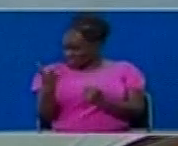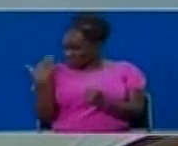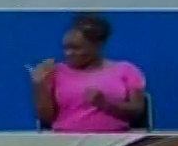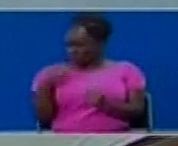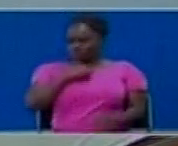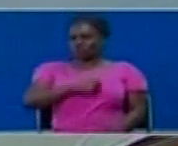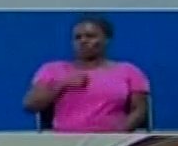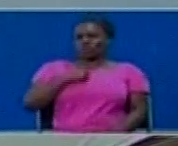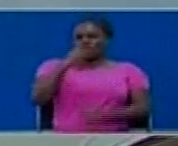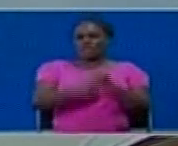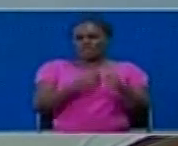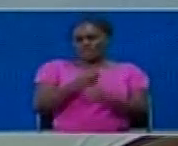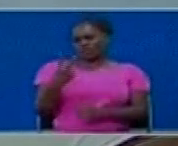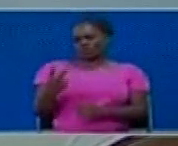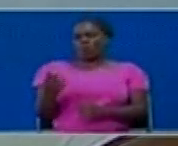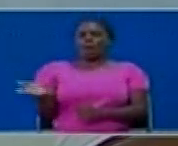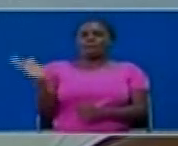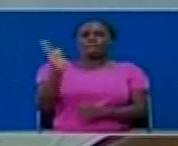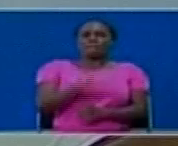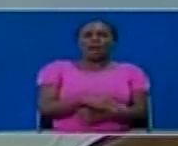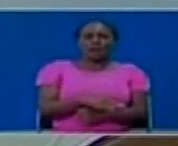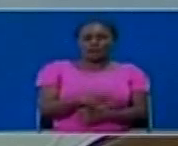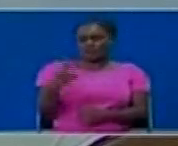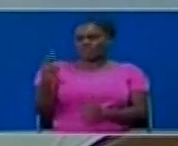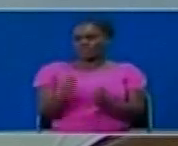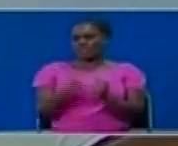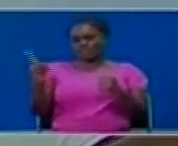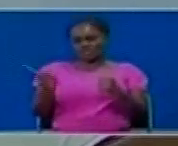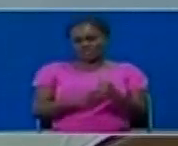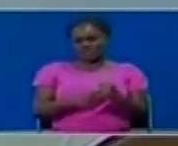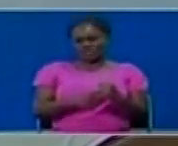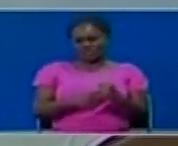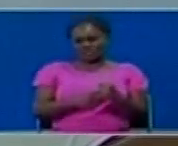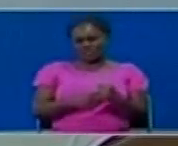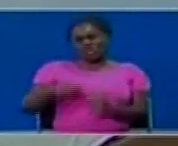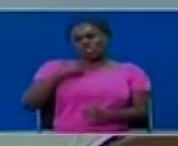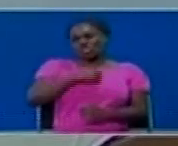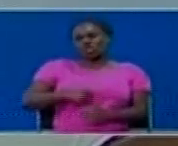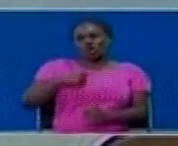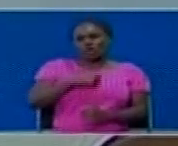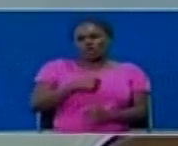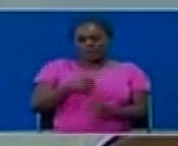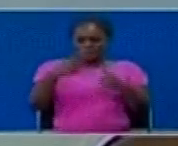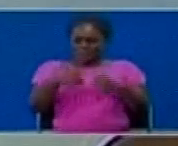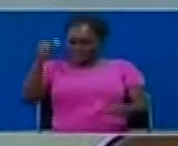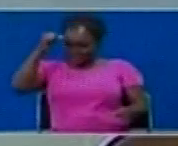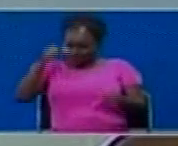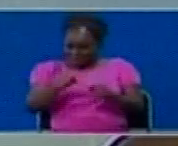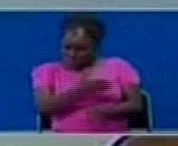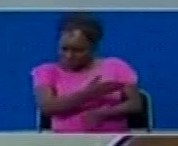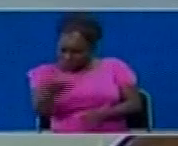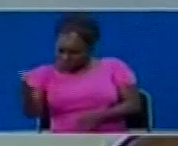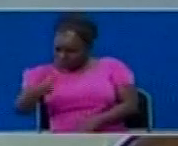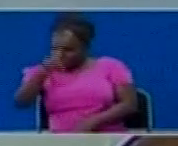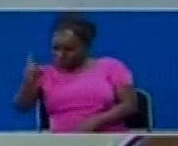that. 2 years. We're now back in the present. It is 2016. Thanks for that correction on social media. But let me remind you about our big